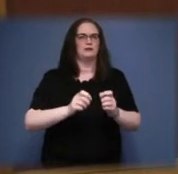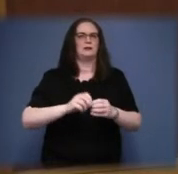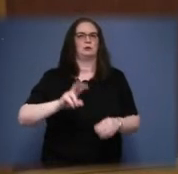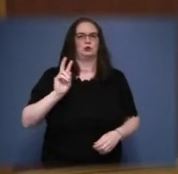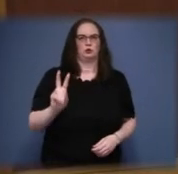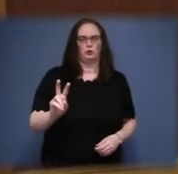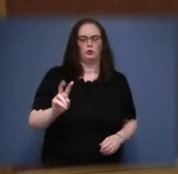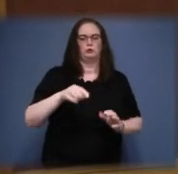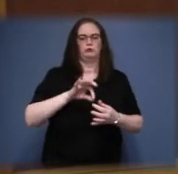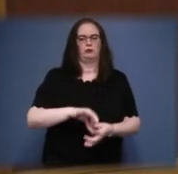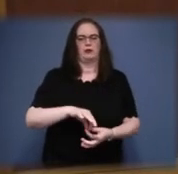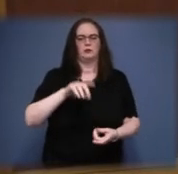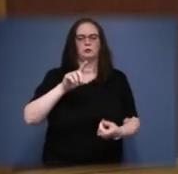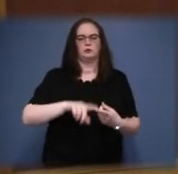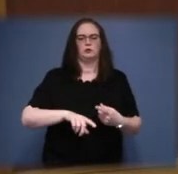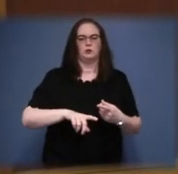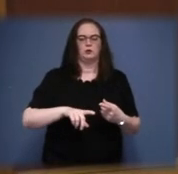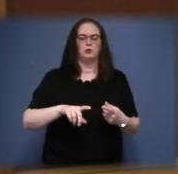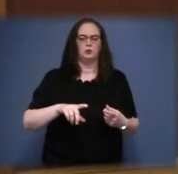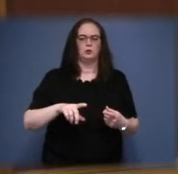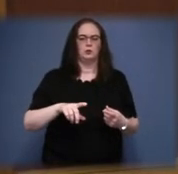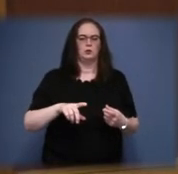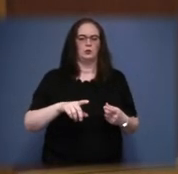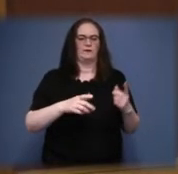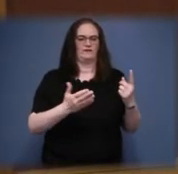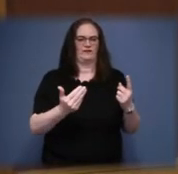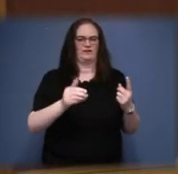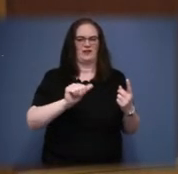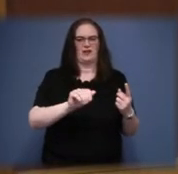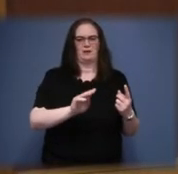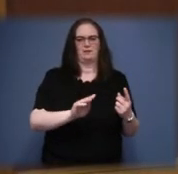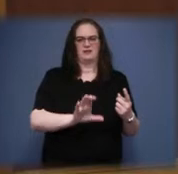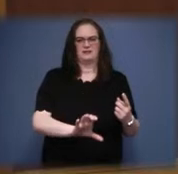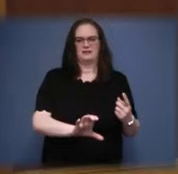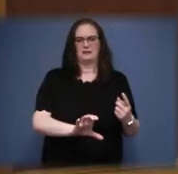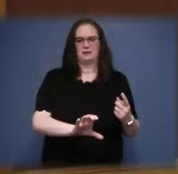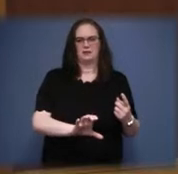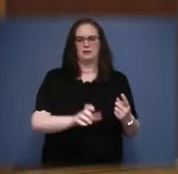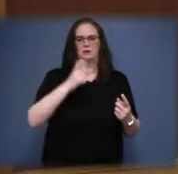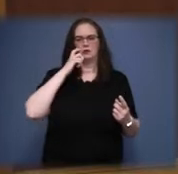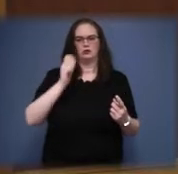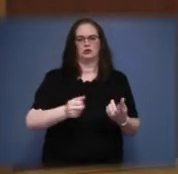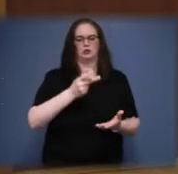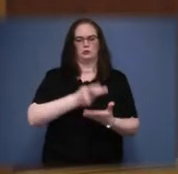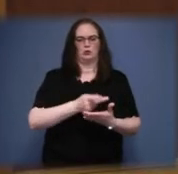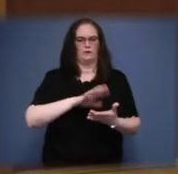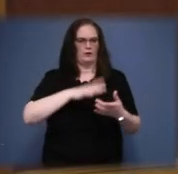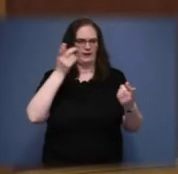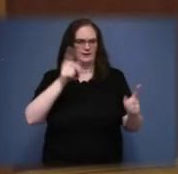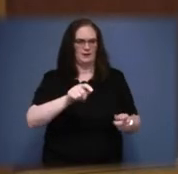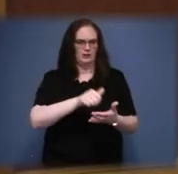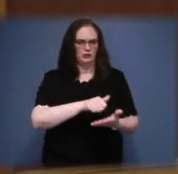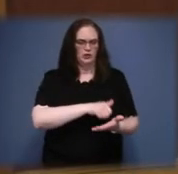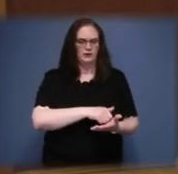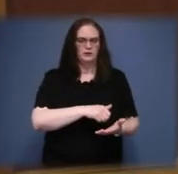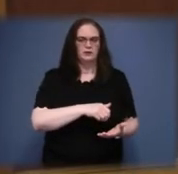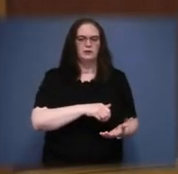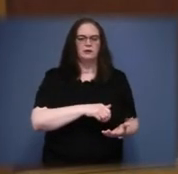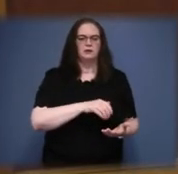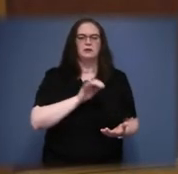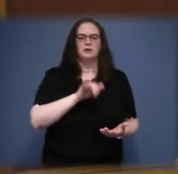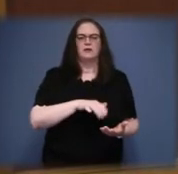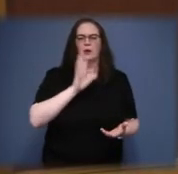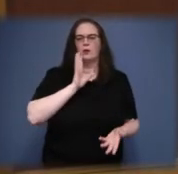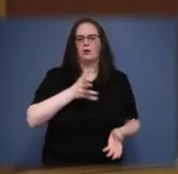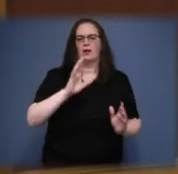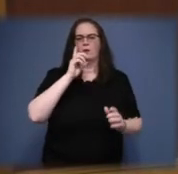Adjustment number two refers to items 15 A, B, and C that were just approved on the consent agenda. That would